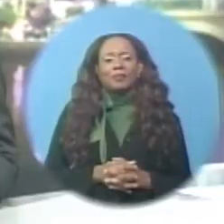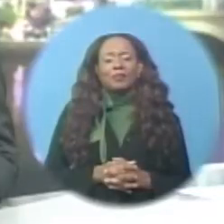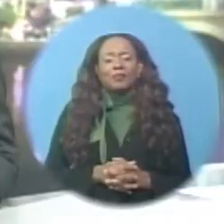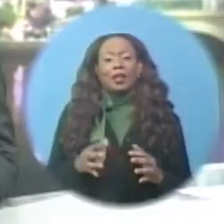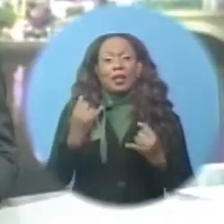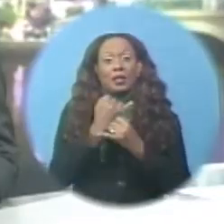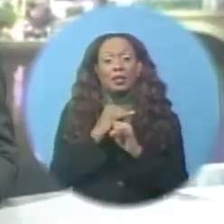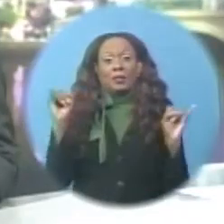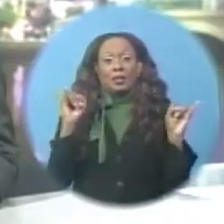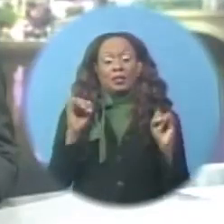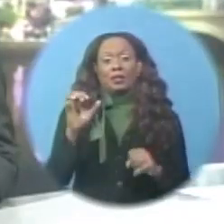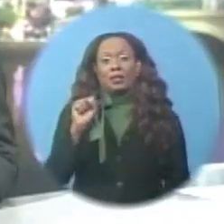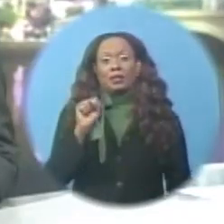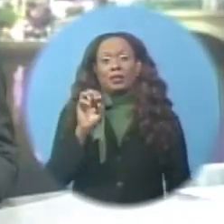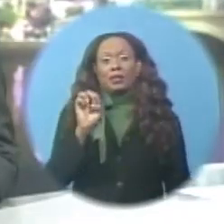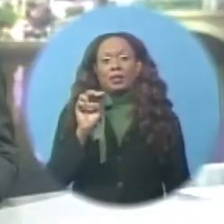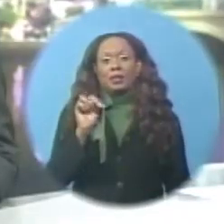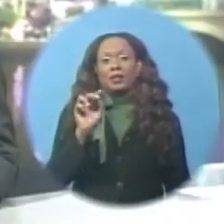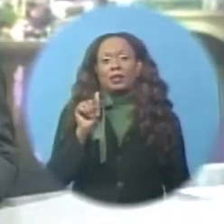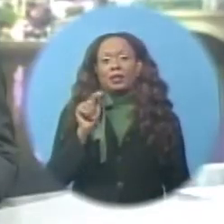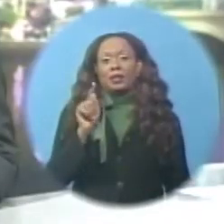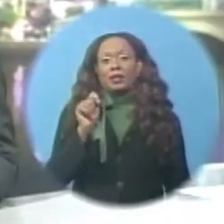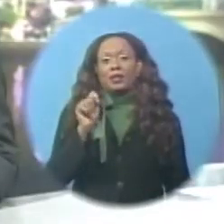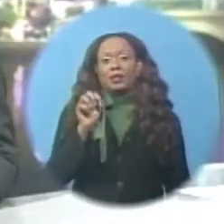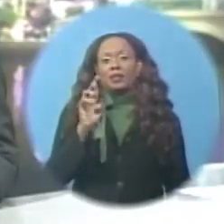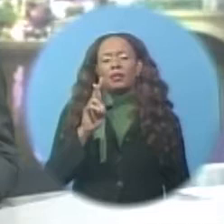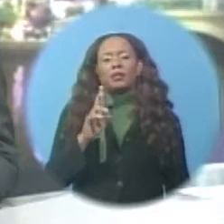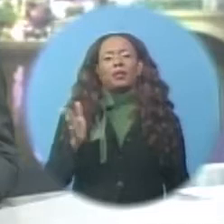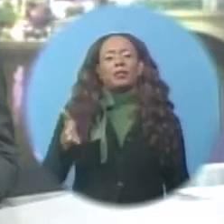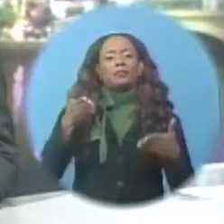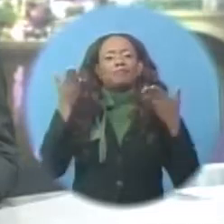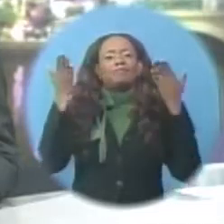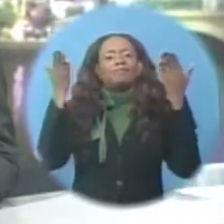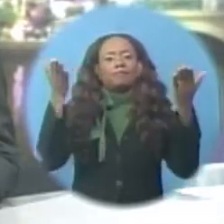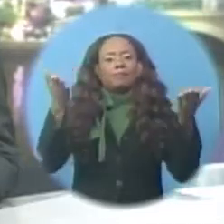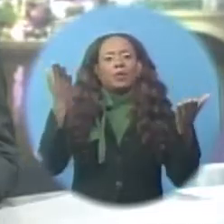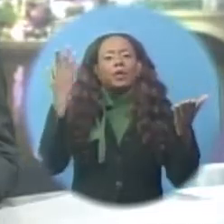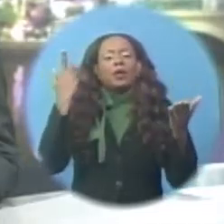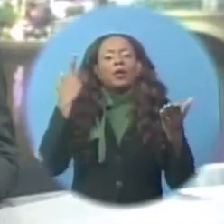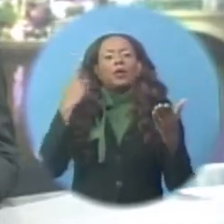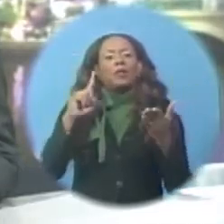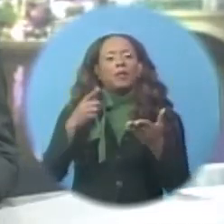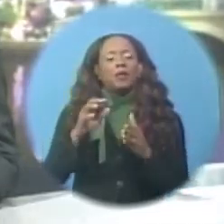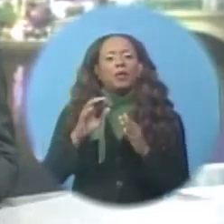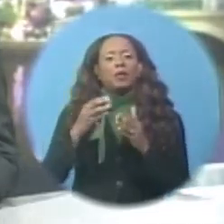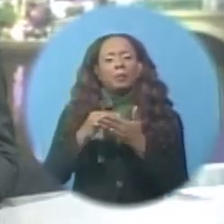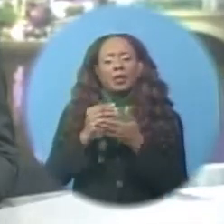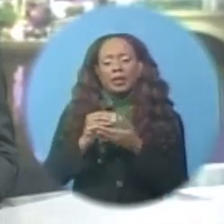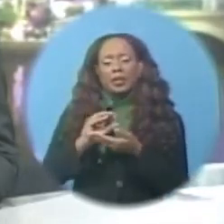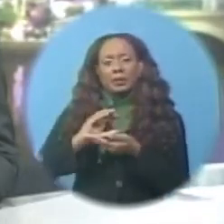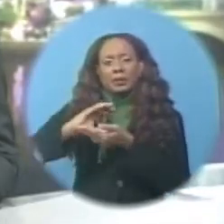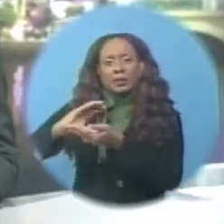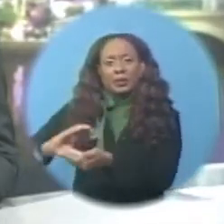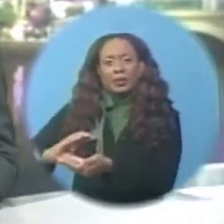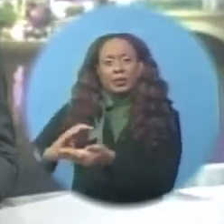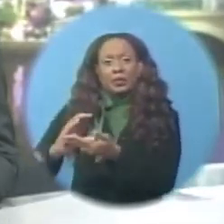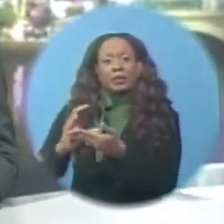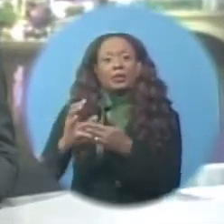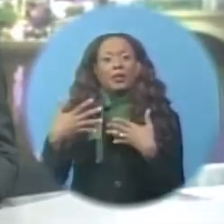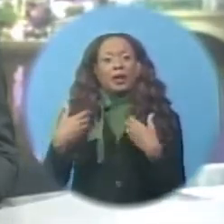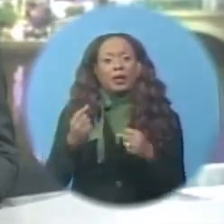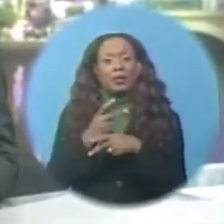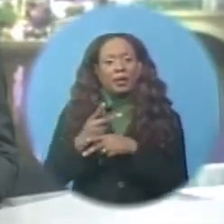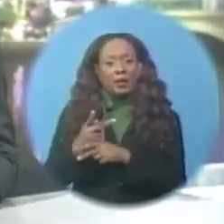An independent senator, Professor Sir Henry Fraser, has offered a proposal to finance healthcare. It involves a levy, one he says that